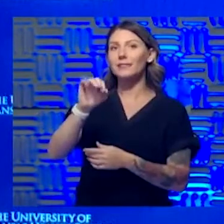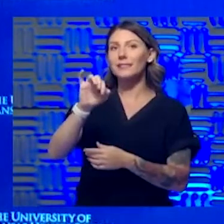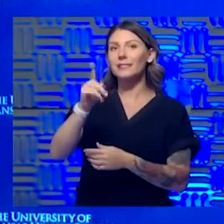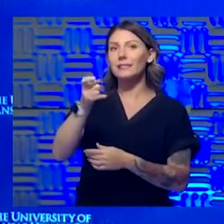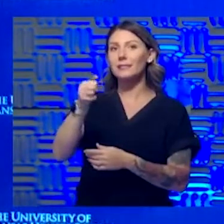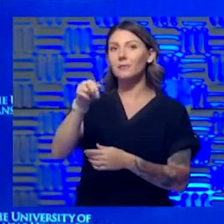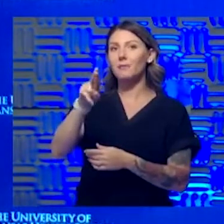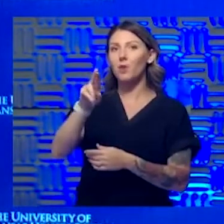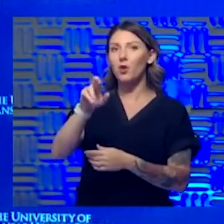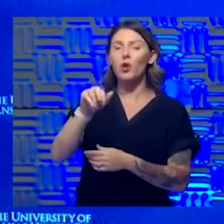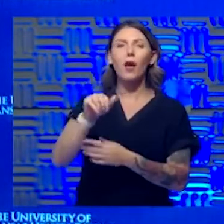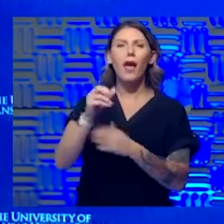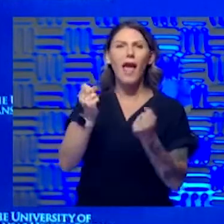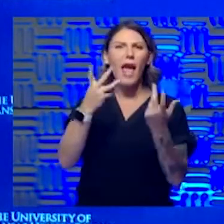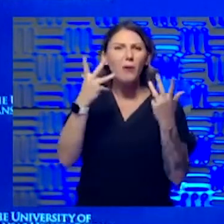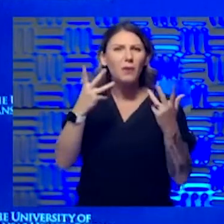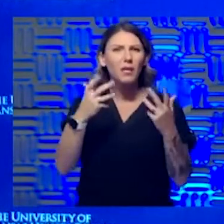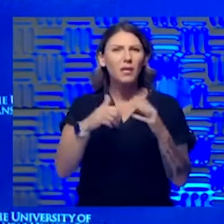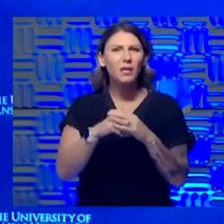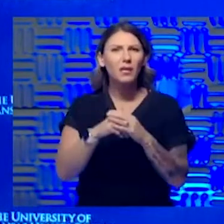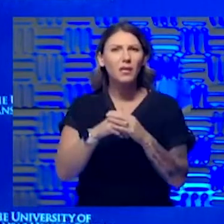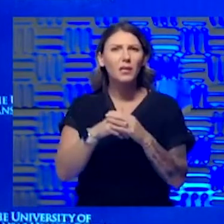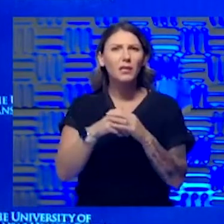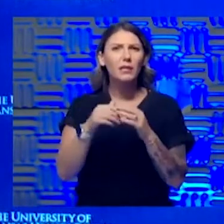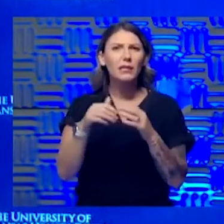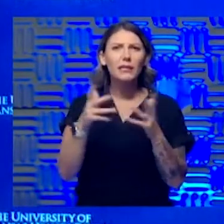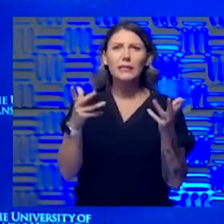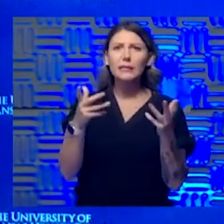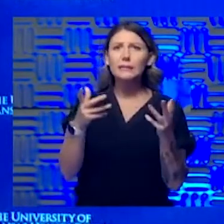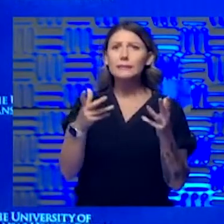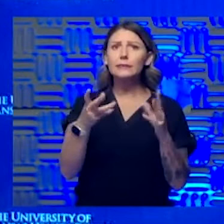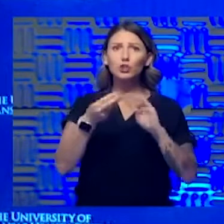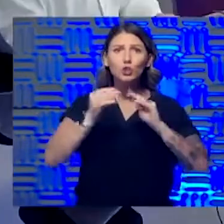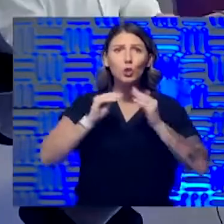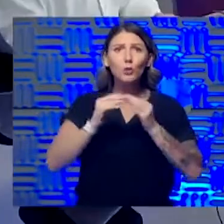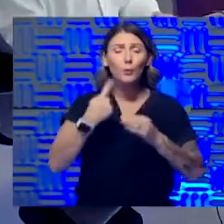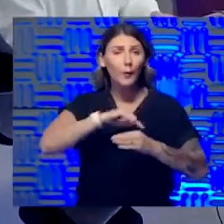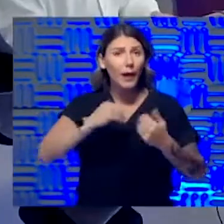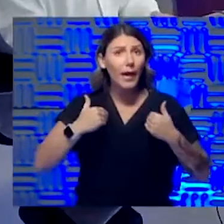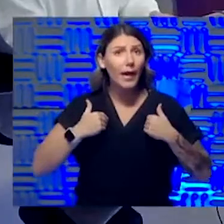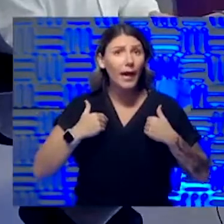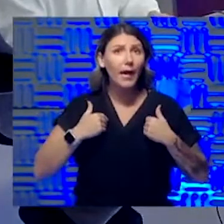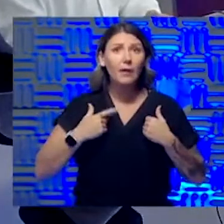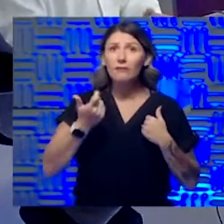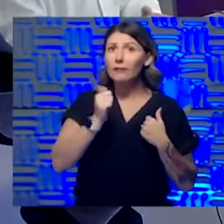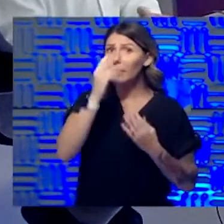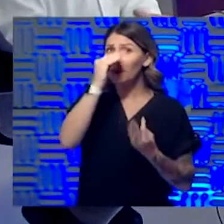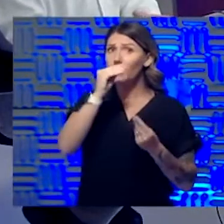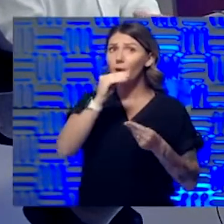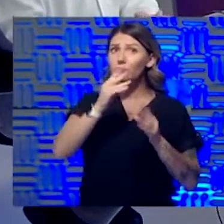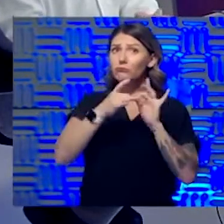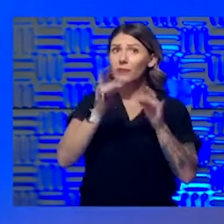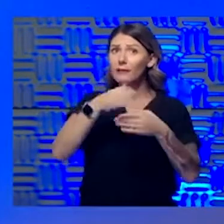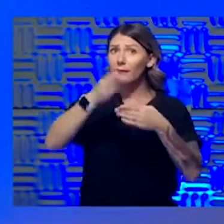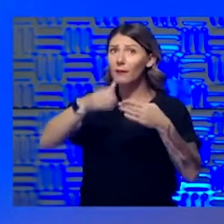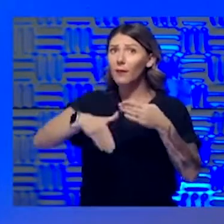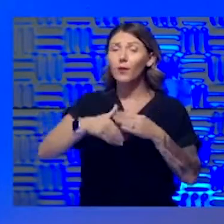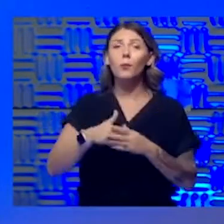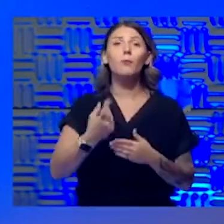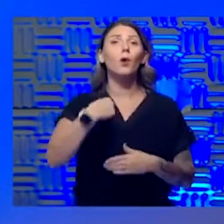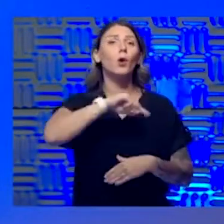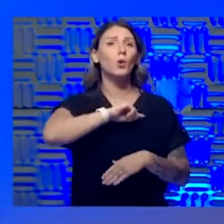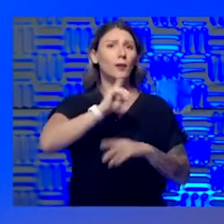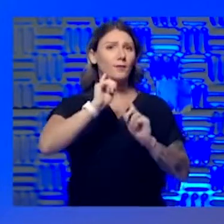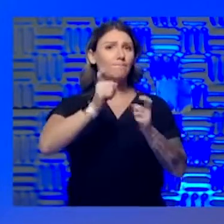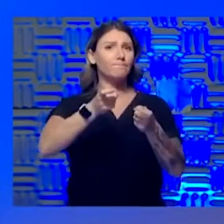where we are with remdesivir? How many doses do we have? Have we given it? Any thoughts about the outcome related to it? Yeah, we have given it to,